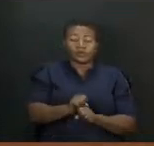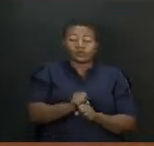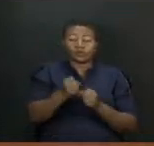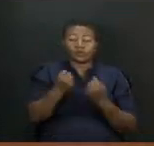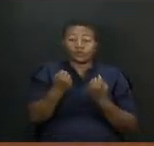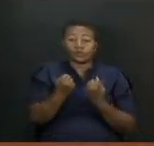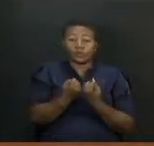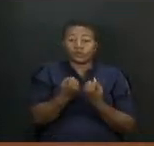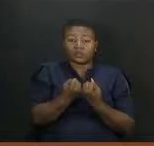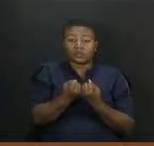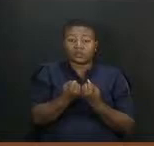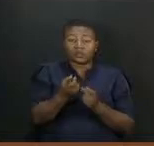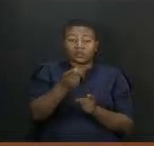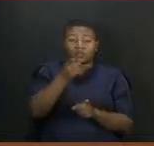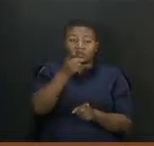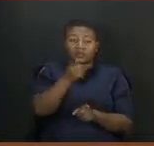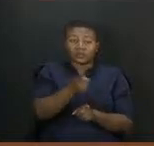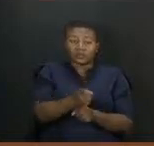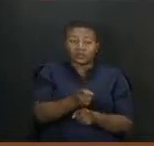justice.